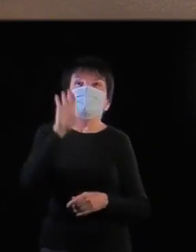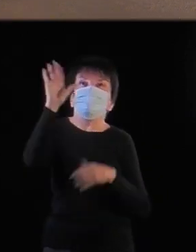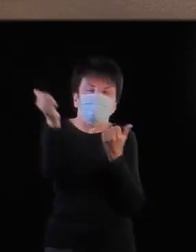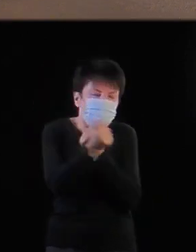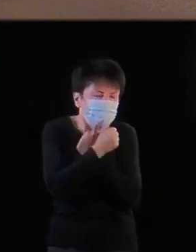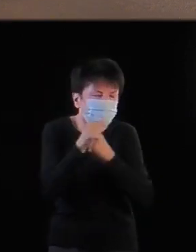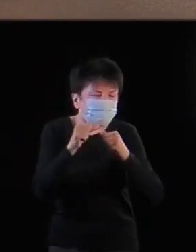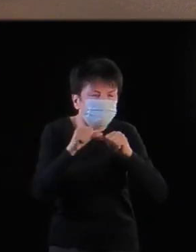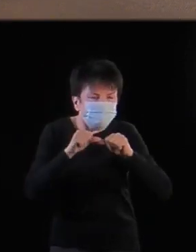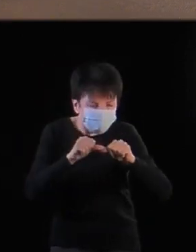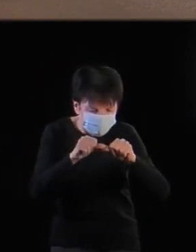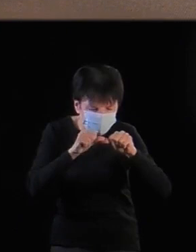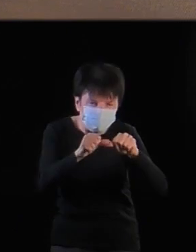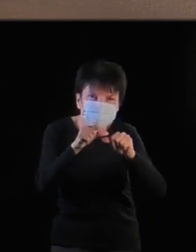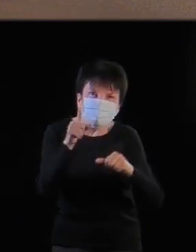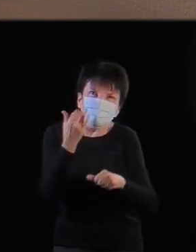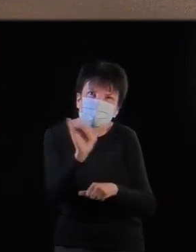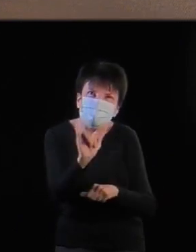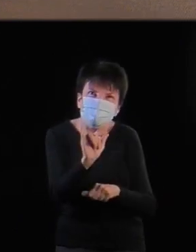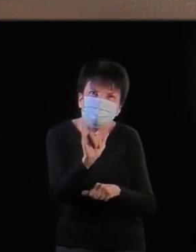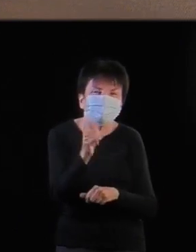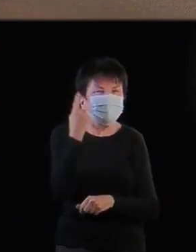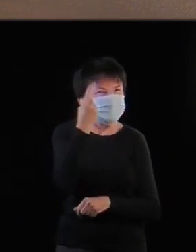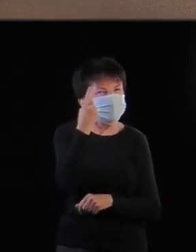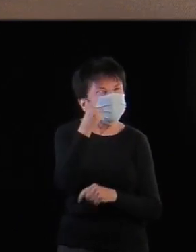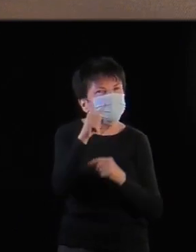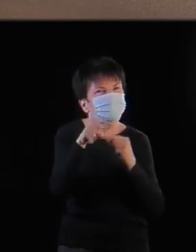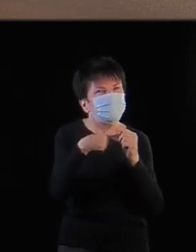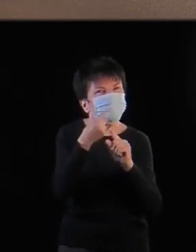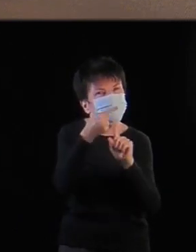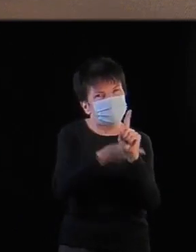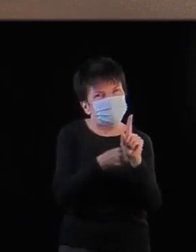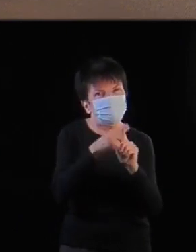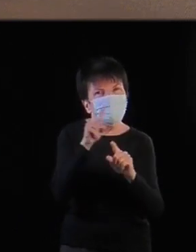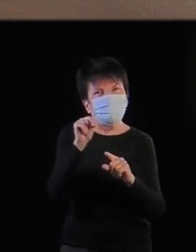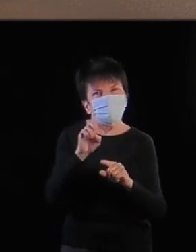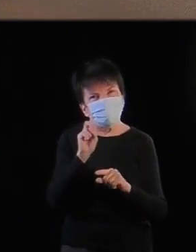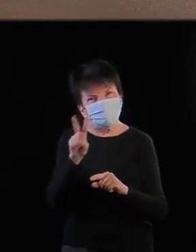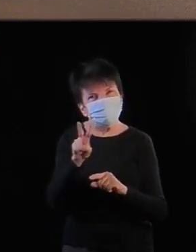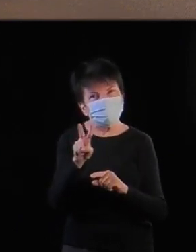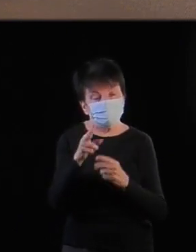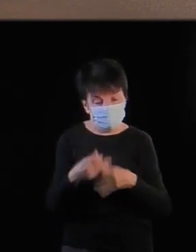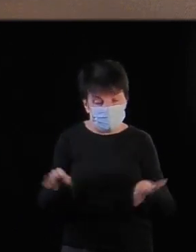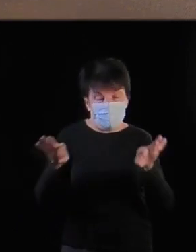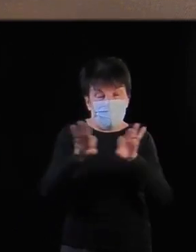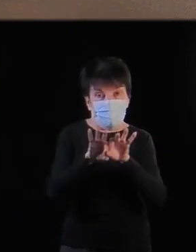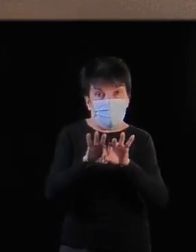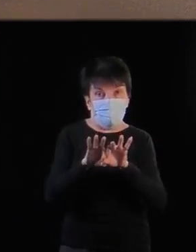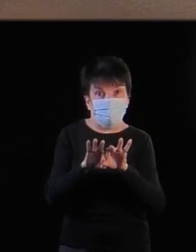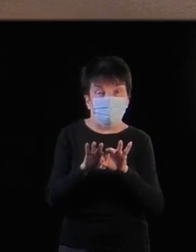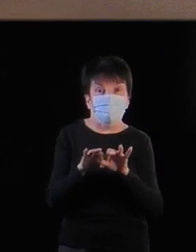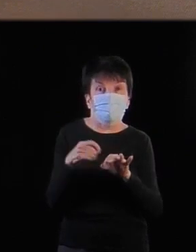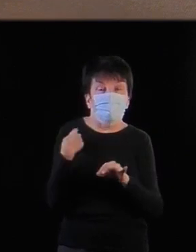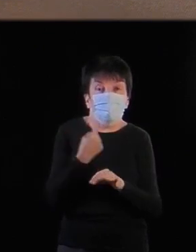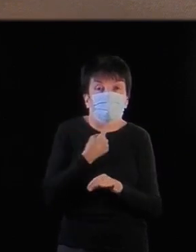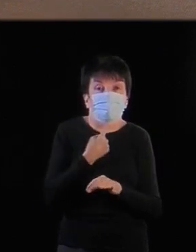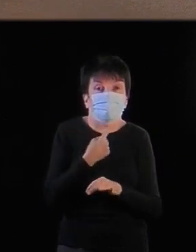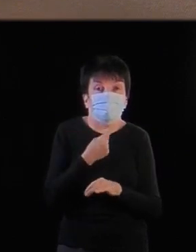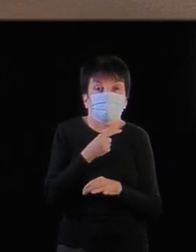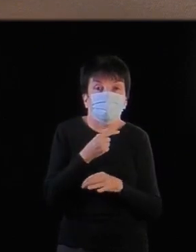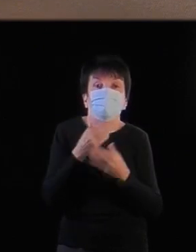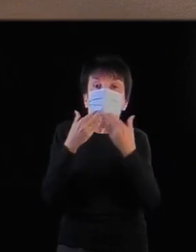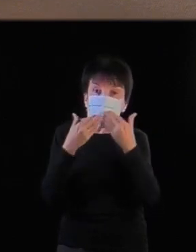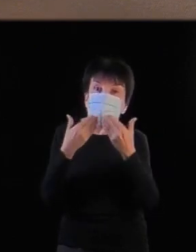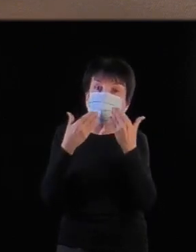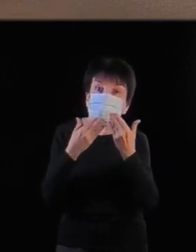endures forever. I think about the month of November and how important it is that we not only give thanks in this month, but how we